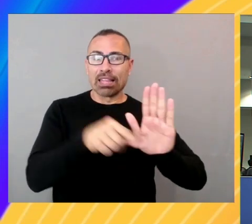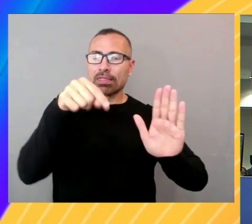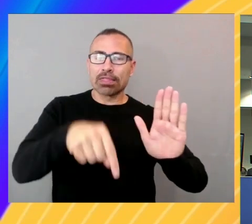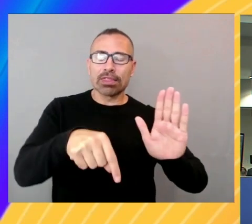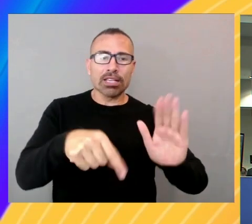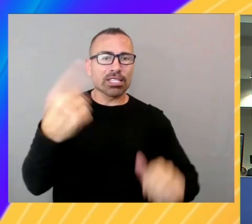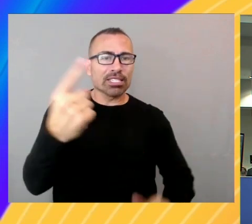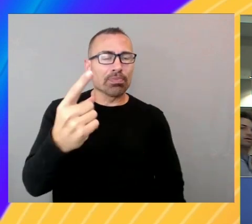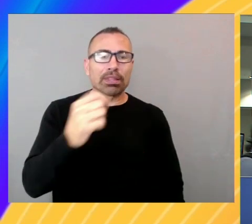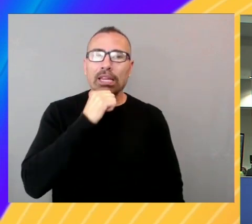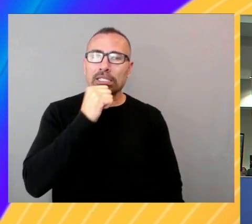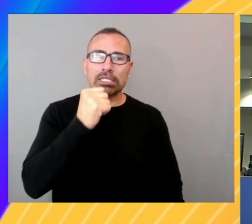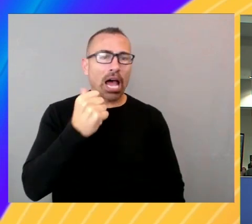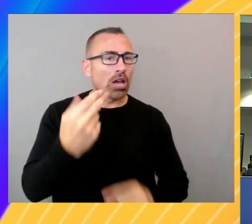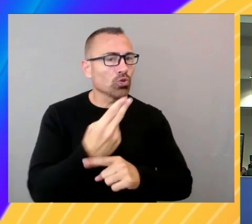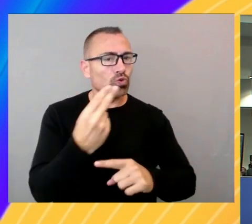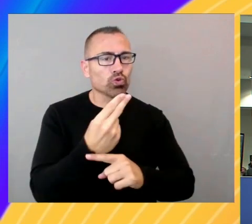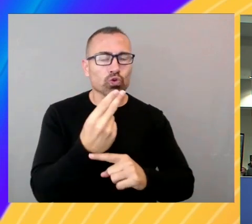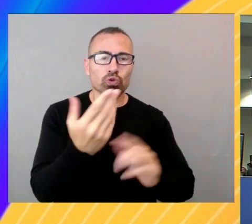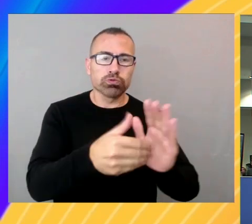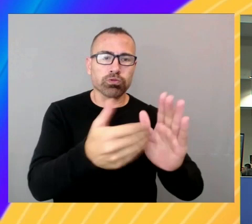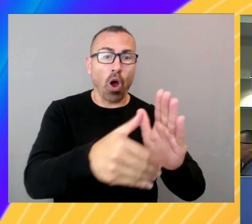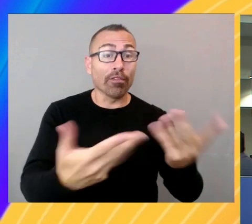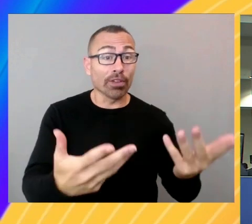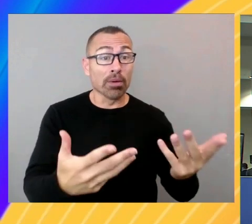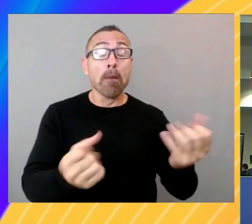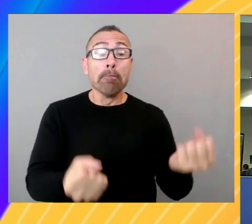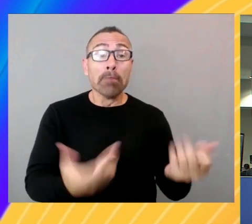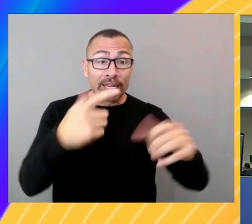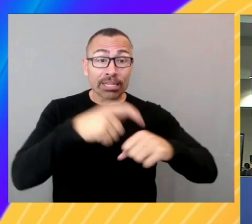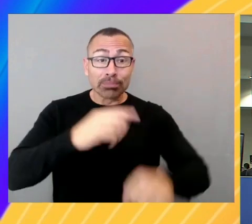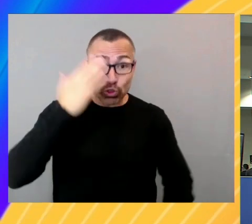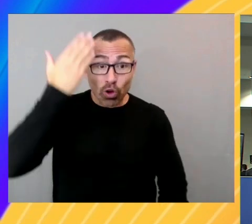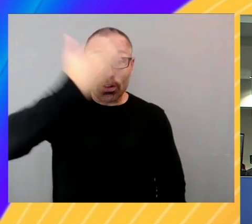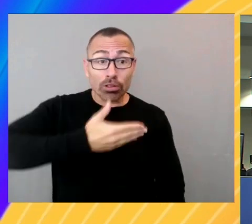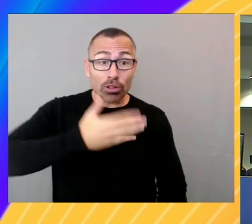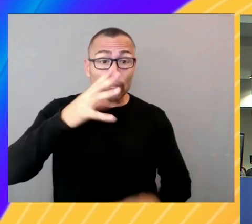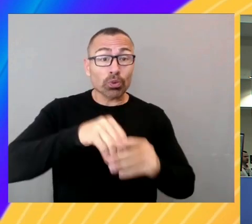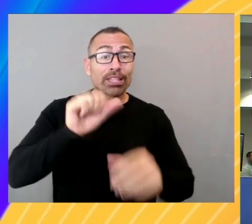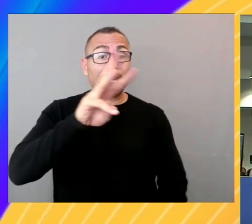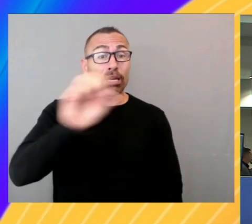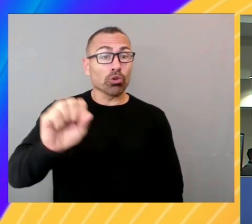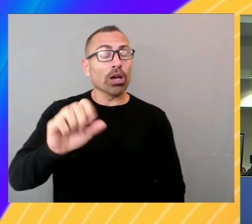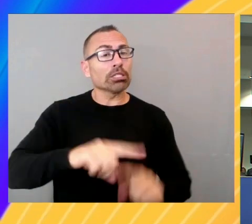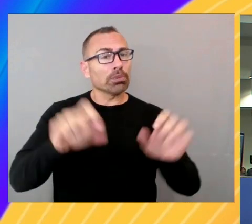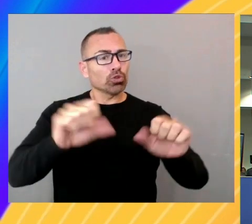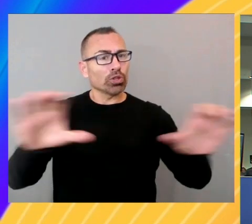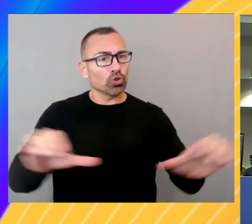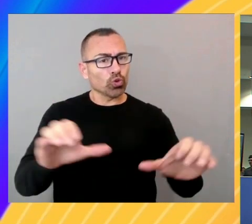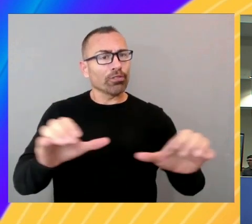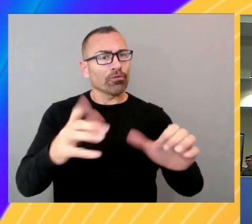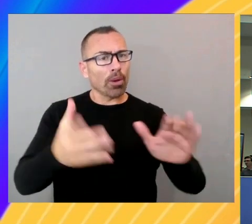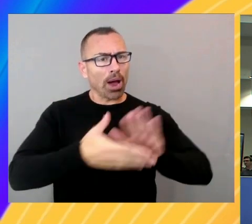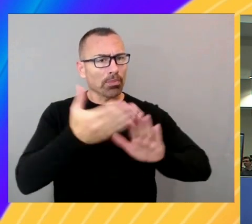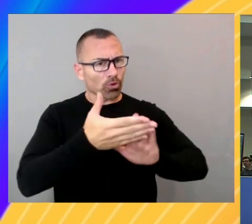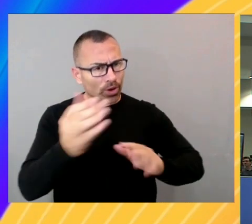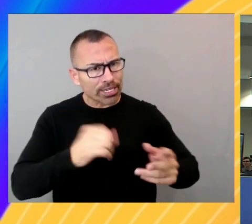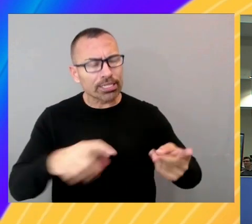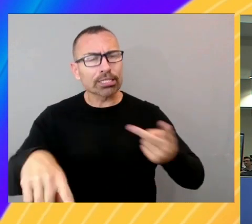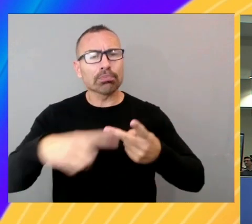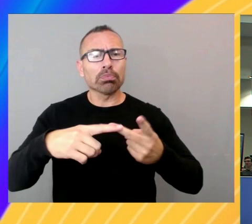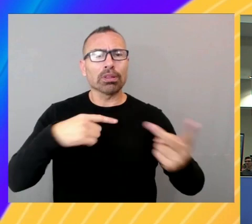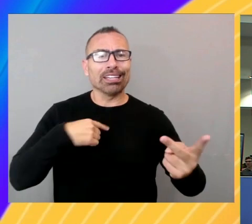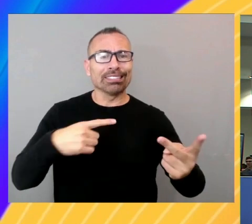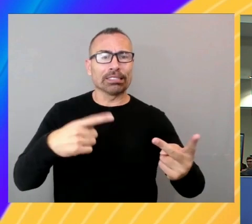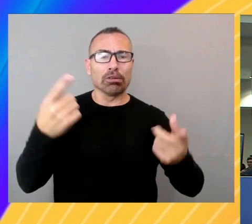within AWS from an operational point of view, from an incident response point of view, but also maybe even just like billing point of view too, for like Yes.